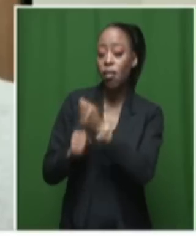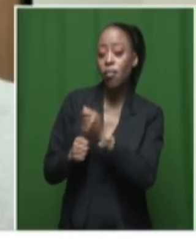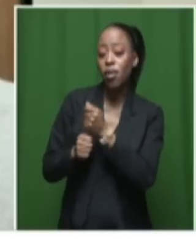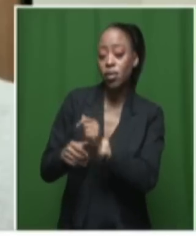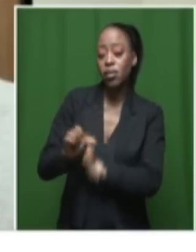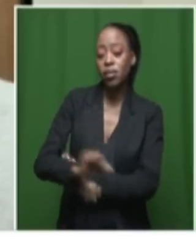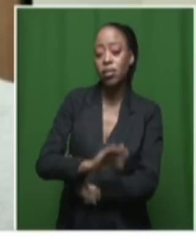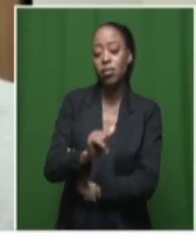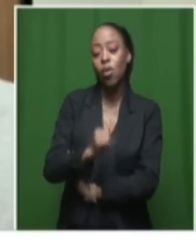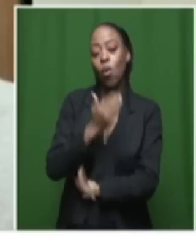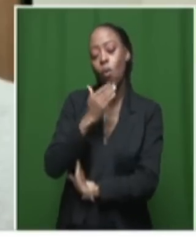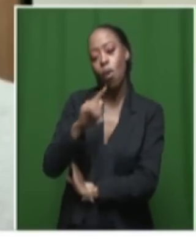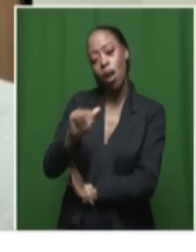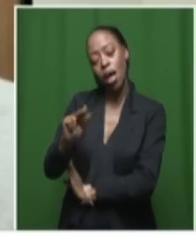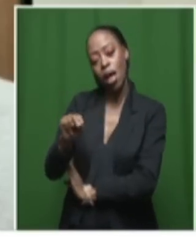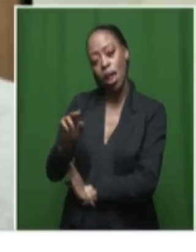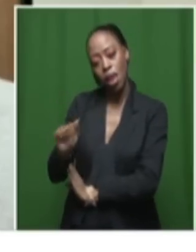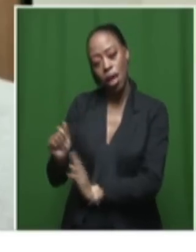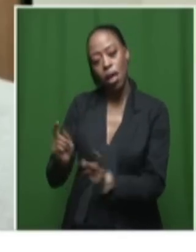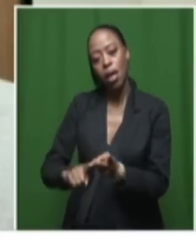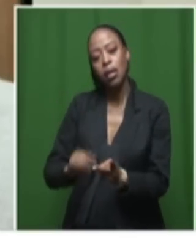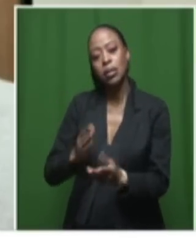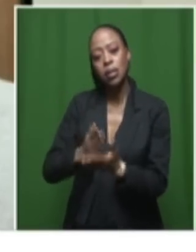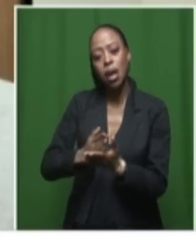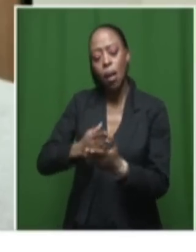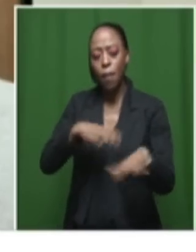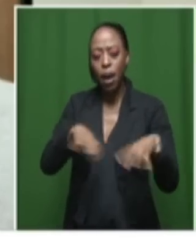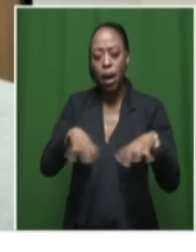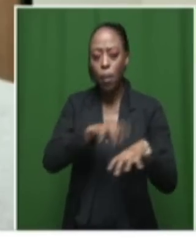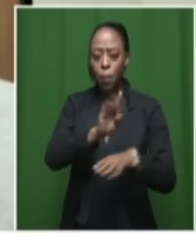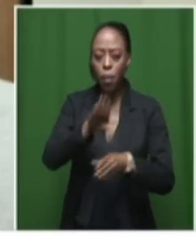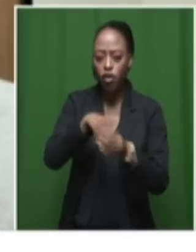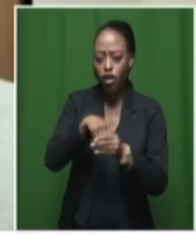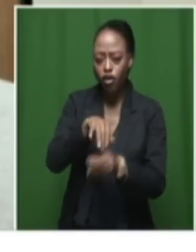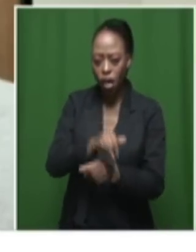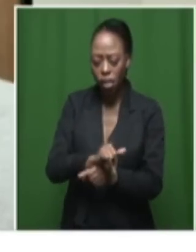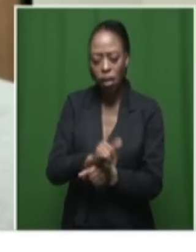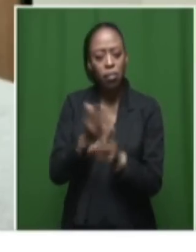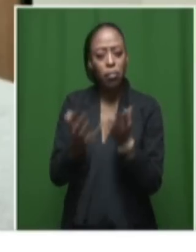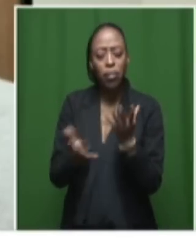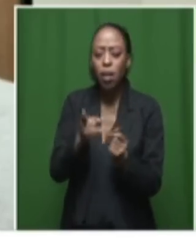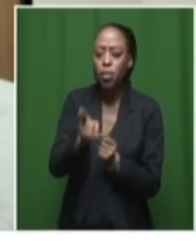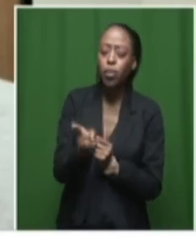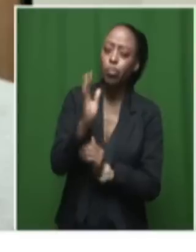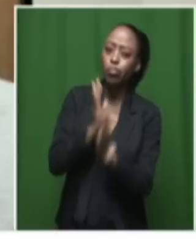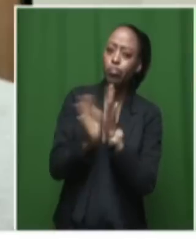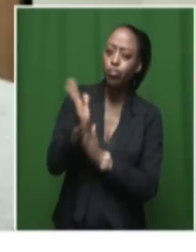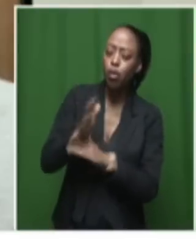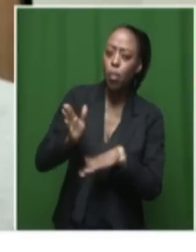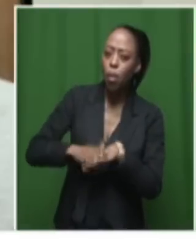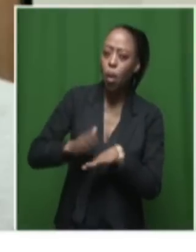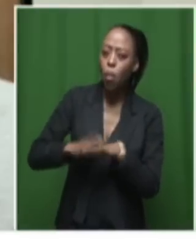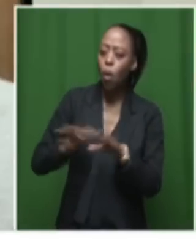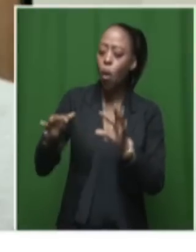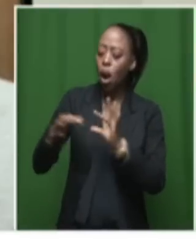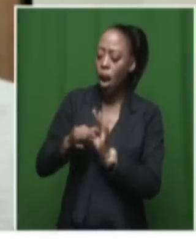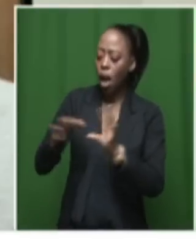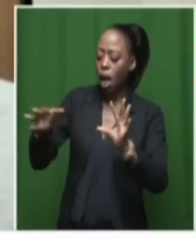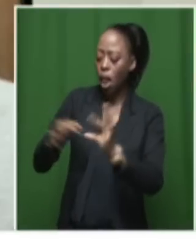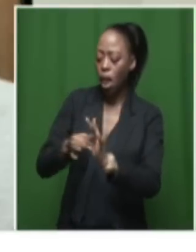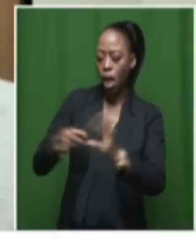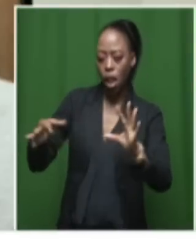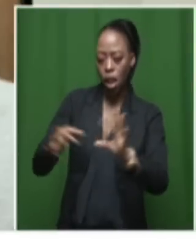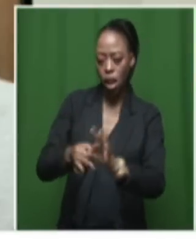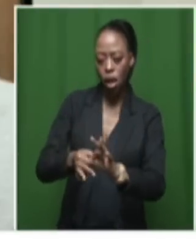Africa, Lana Marks, and some of the activities that she engaged in. Perhaps, Phillip, if you could just relate some of that so that we